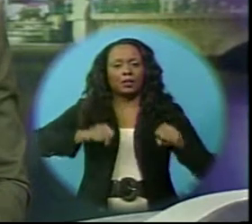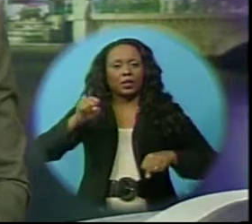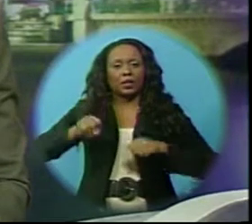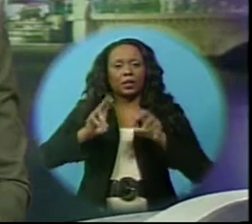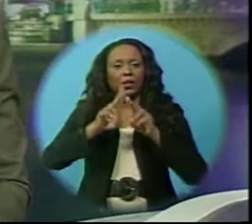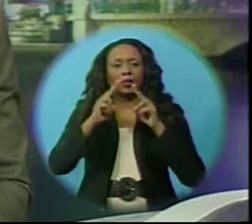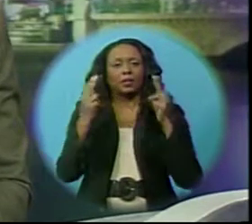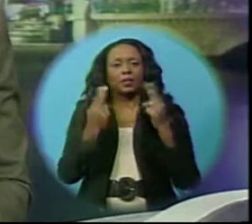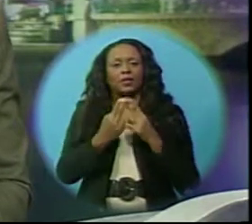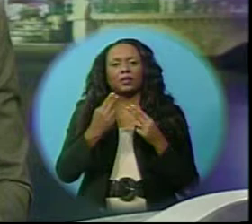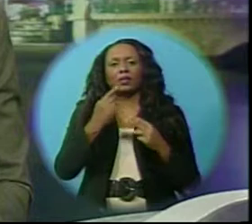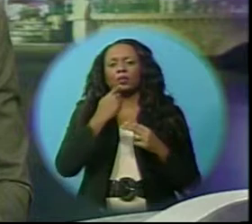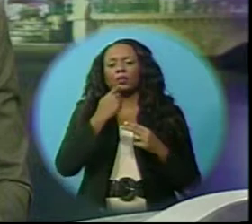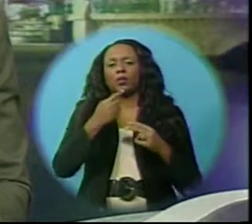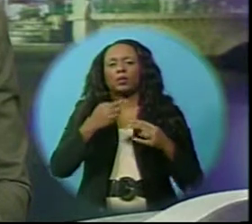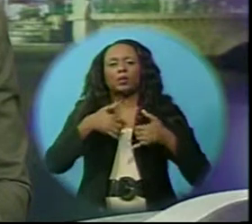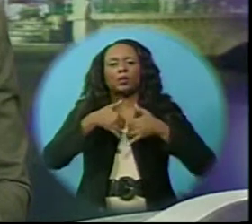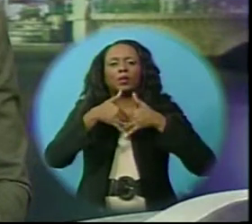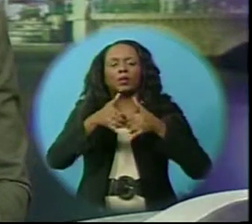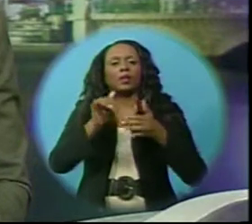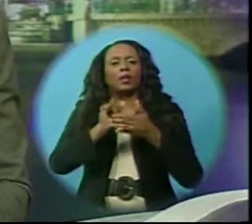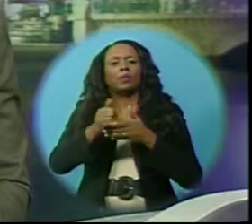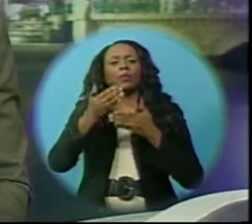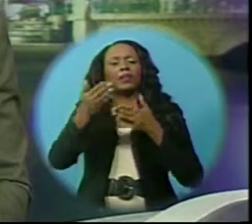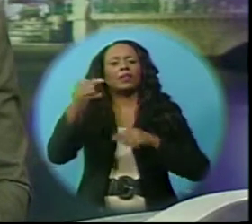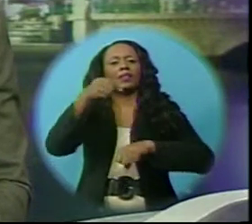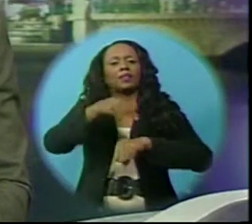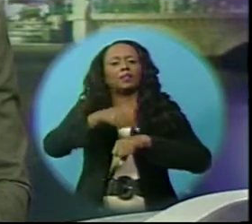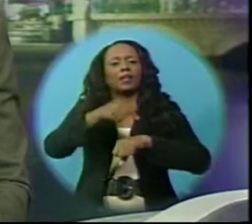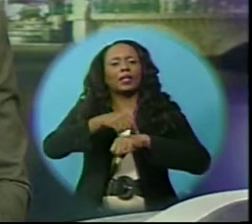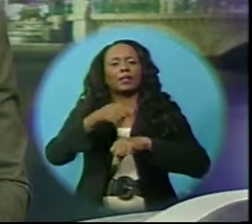Union, Trevor Bailey, told the awardees that this was their moment.